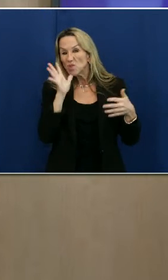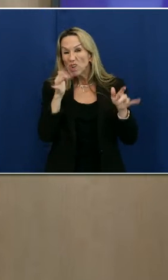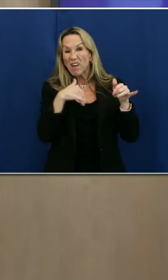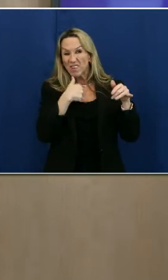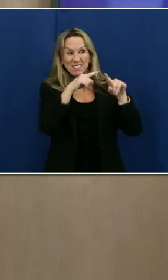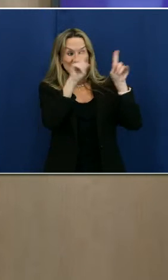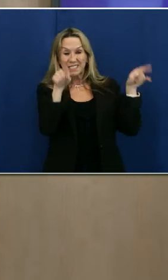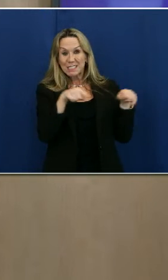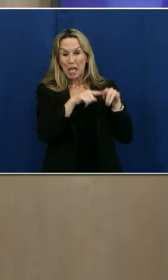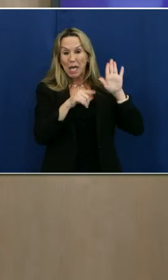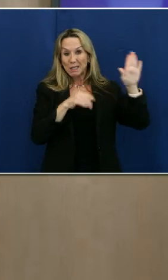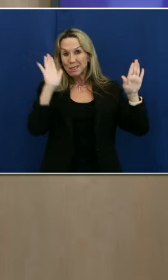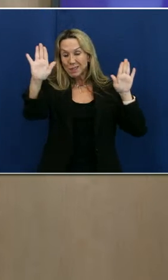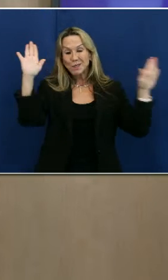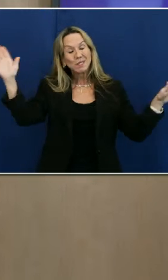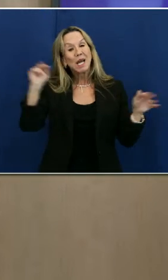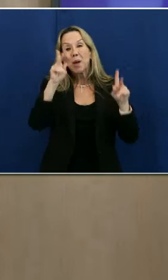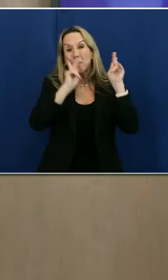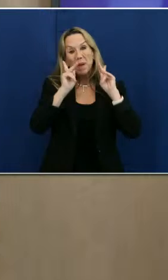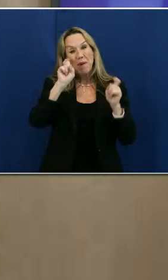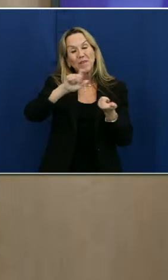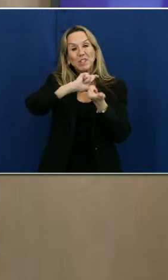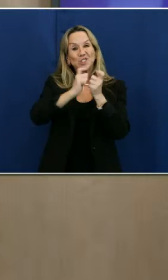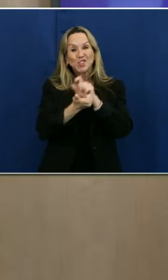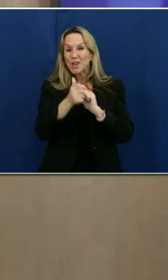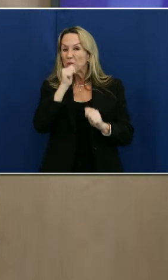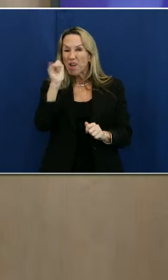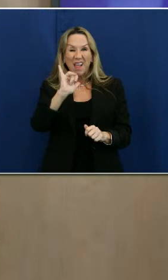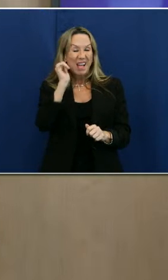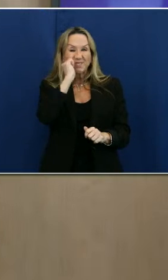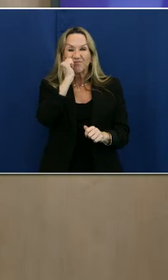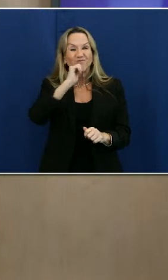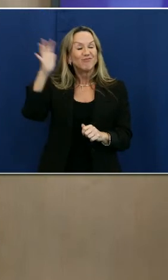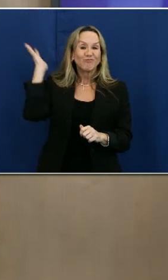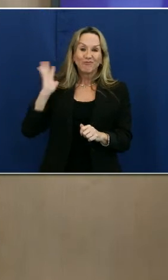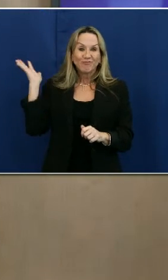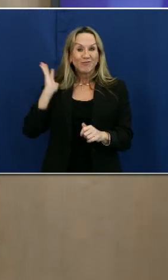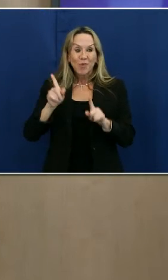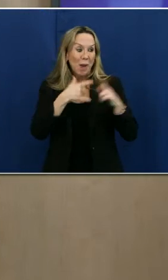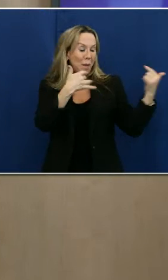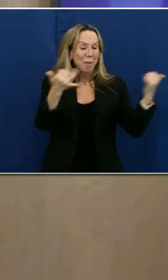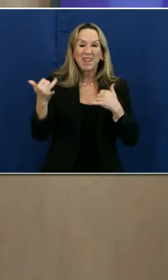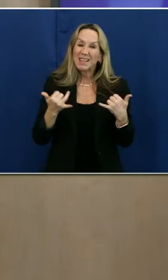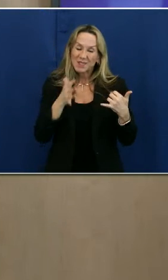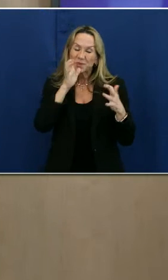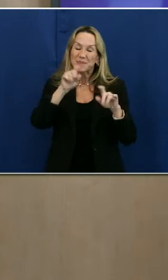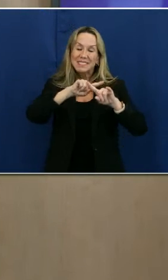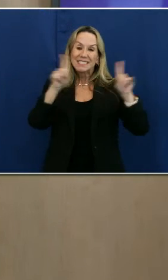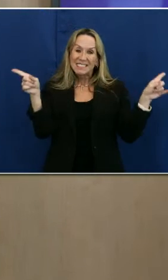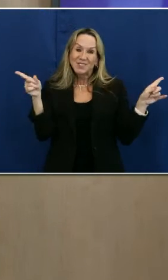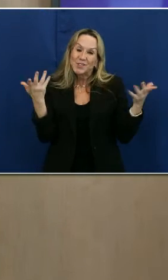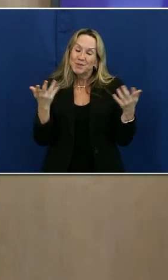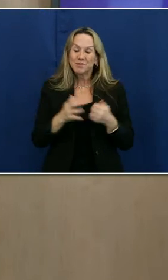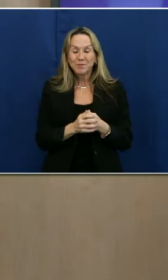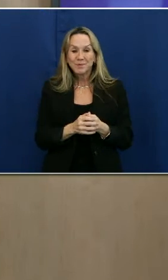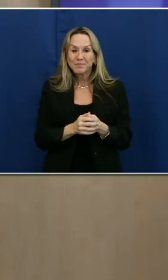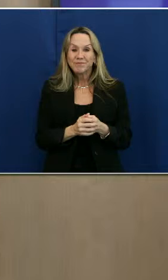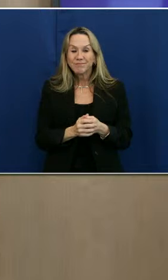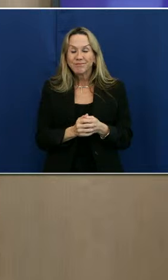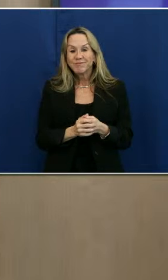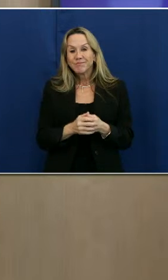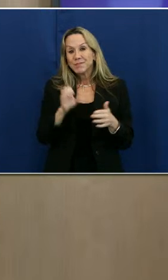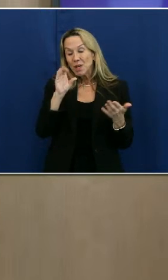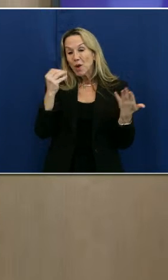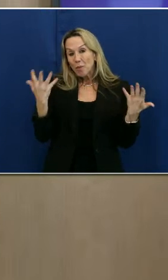People have to change their behavior. They can't go back to the behavior that was exemplified before COVID-19.